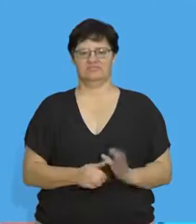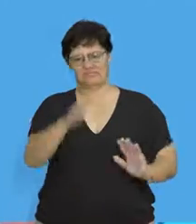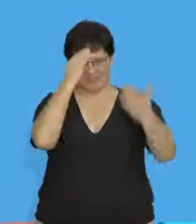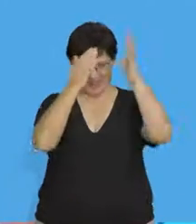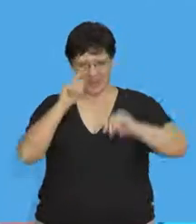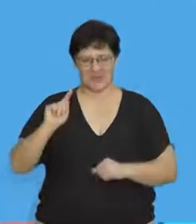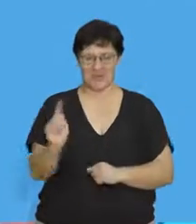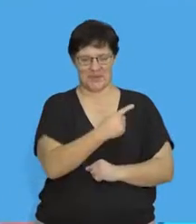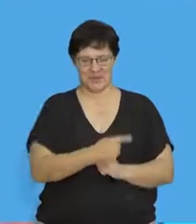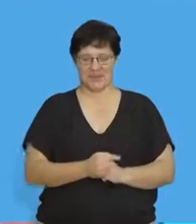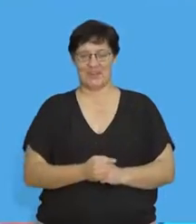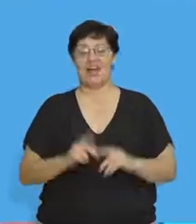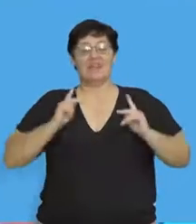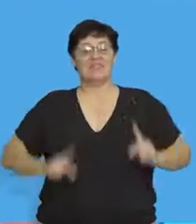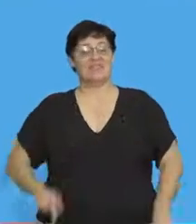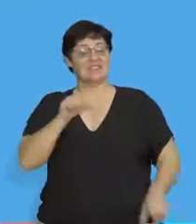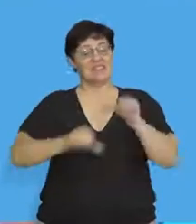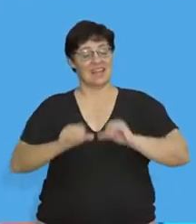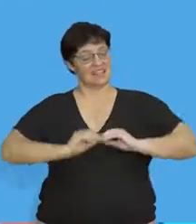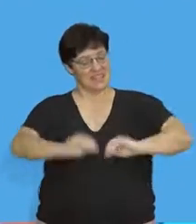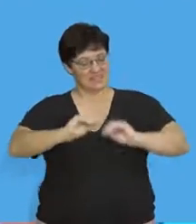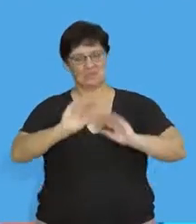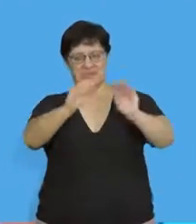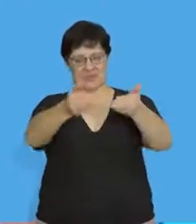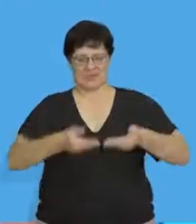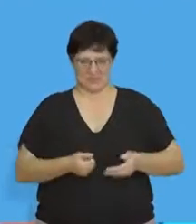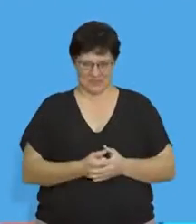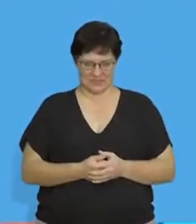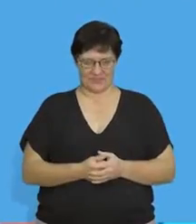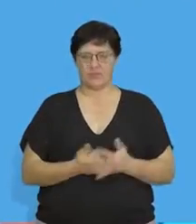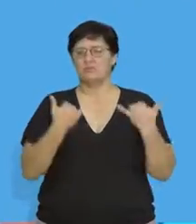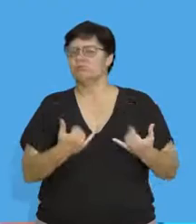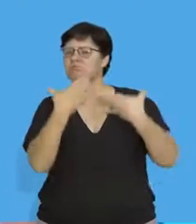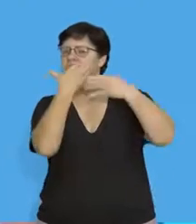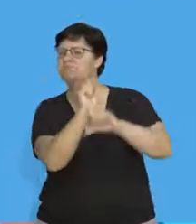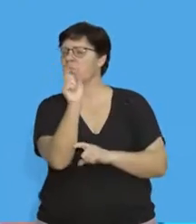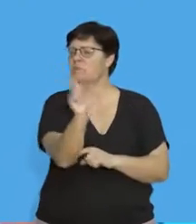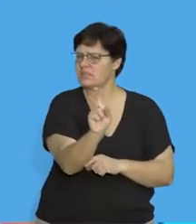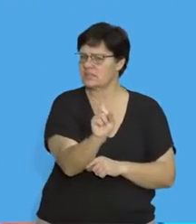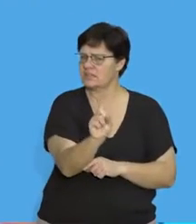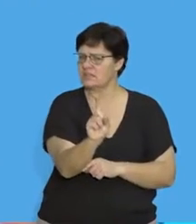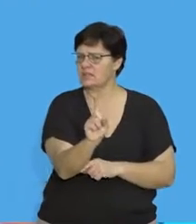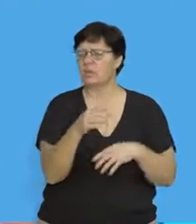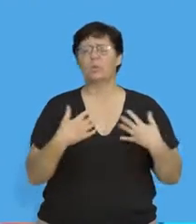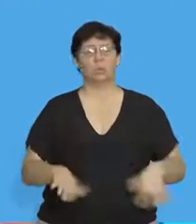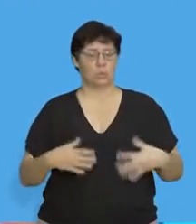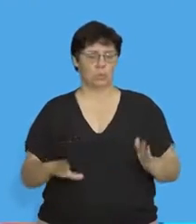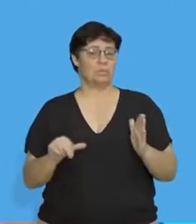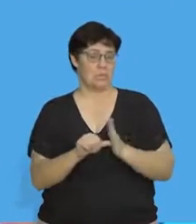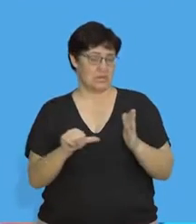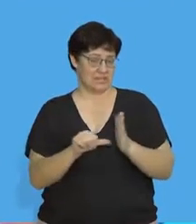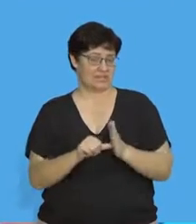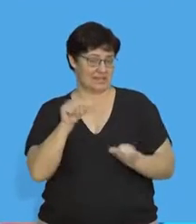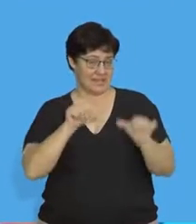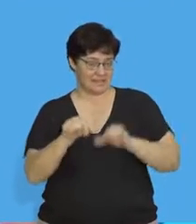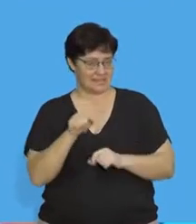Hello everyone, welcome to another physical science lesson. Today we're focusing on a very important aspect of science.